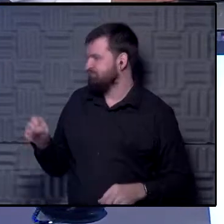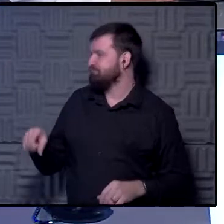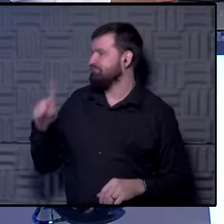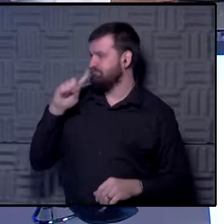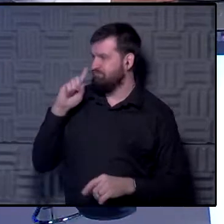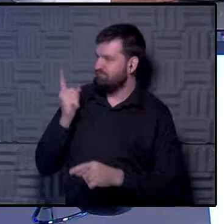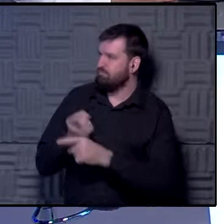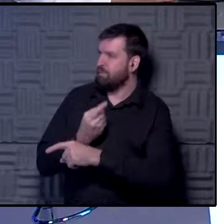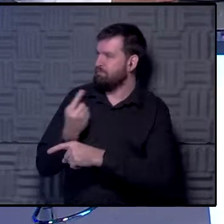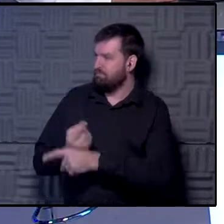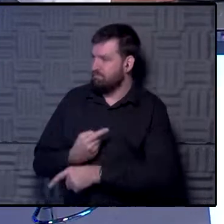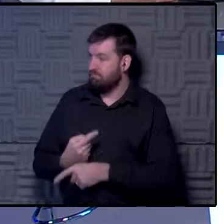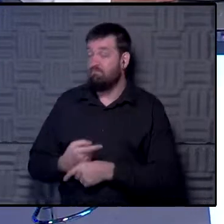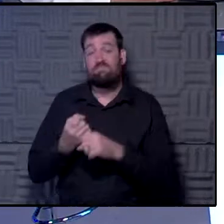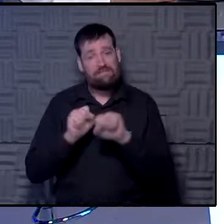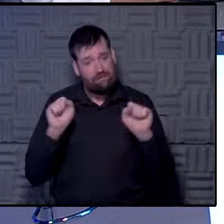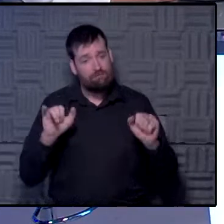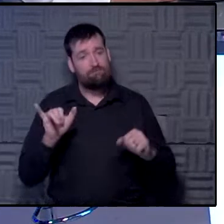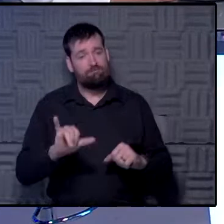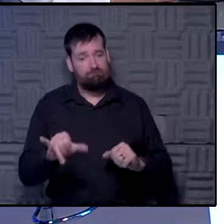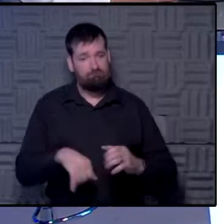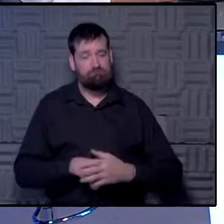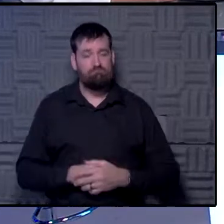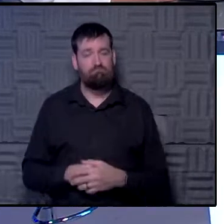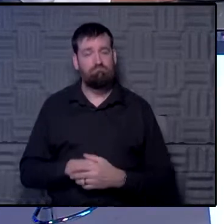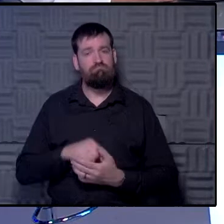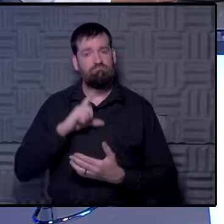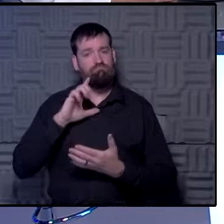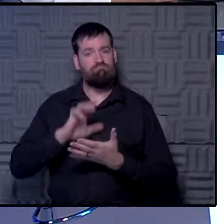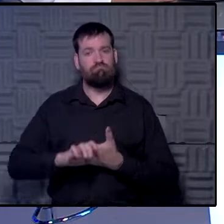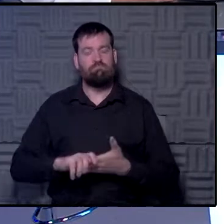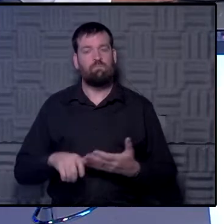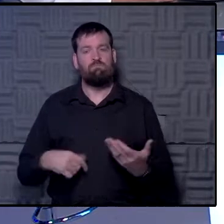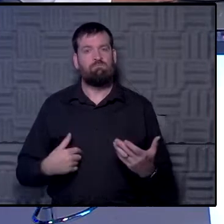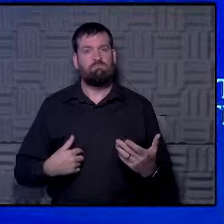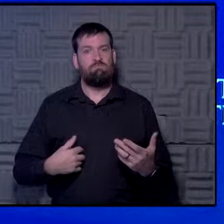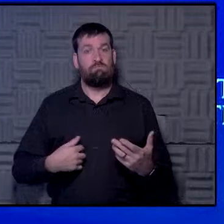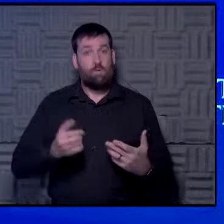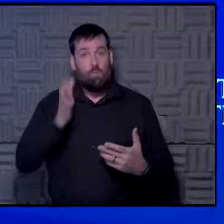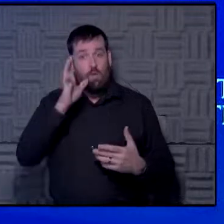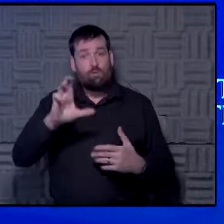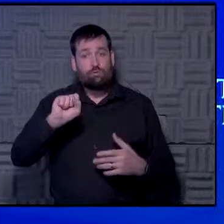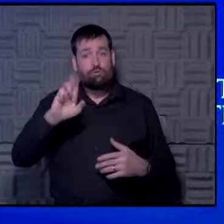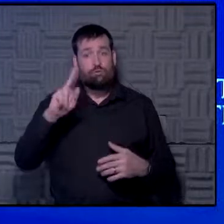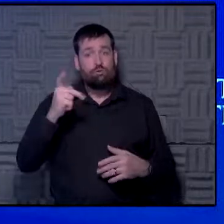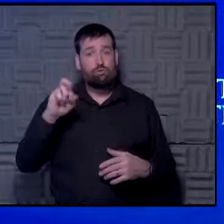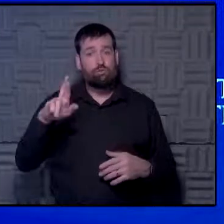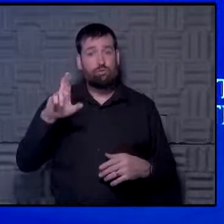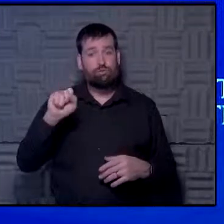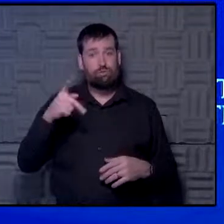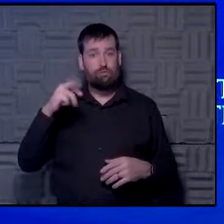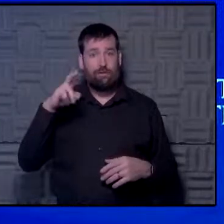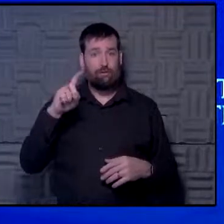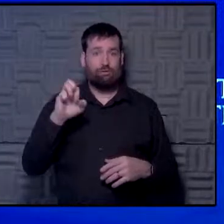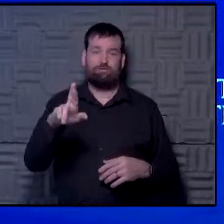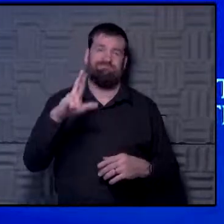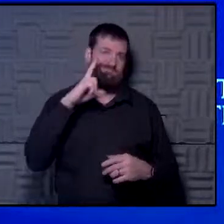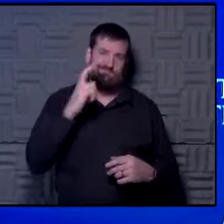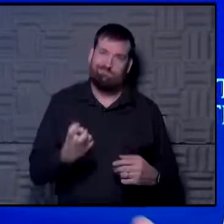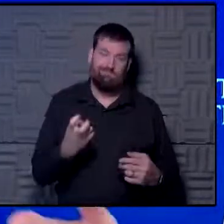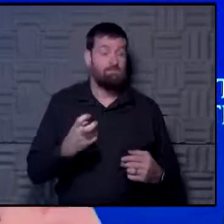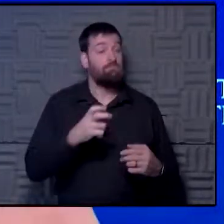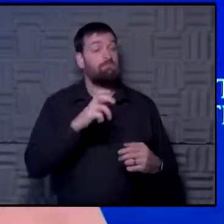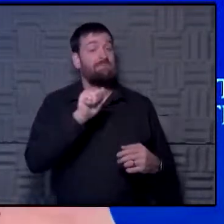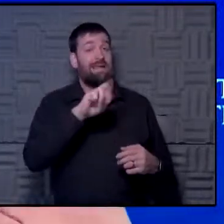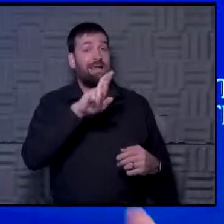the right thing to do, and I think it's a safe thing to do, and I believe that we can. I don't believe that this will be a super spreader event. And just to call out, I know in Jackson County,